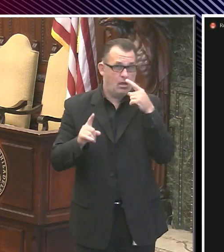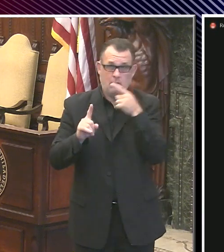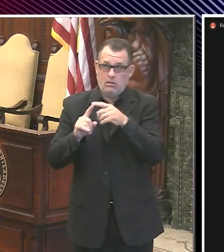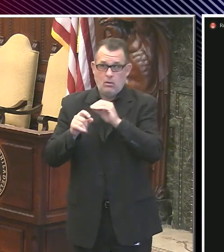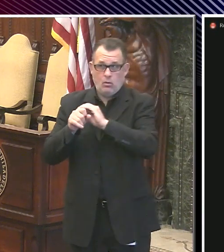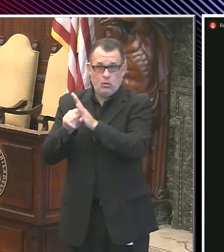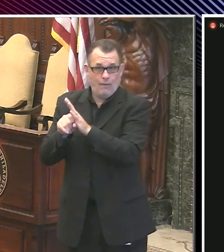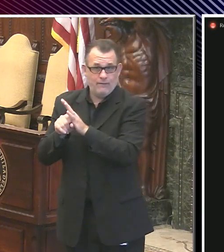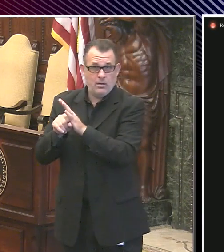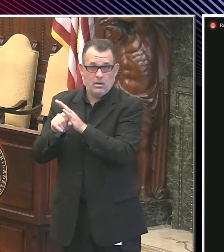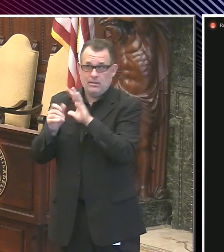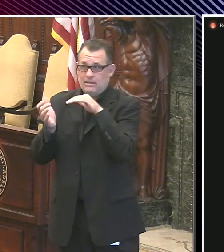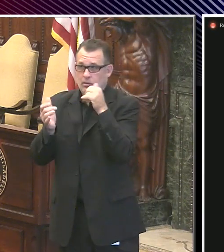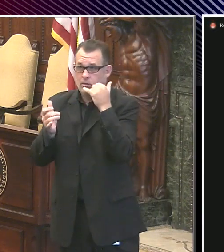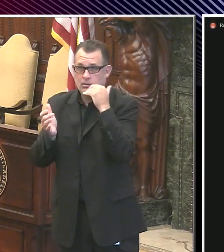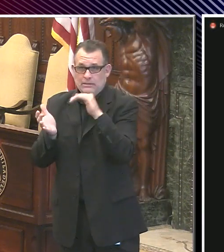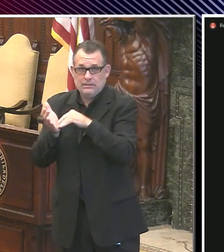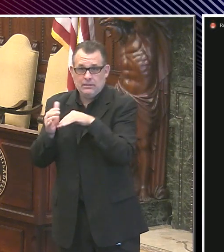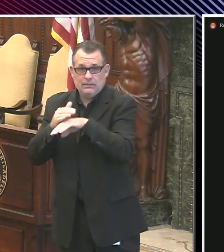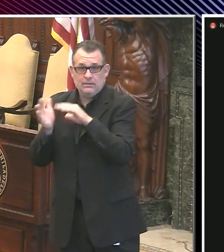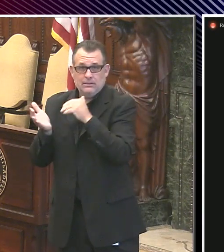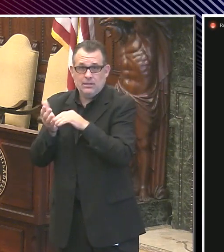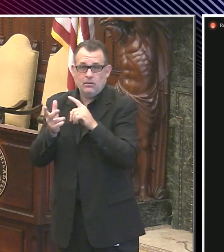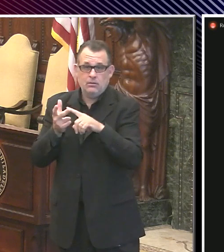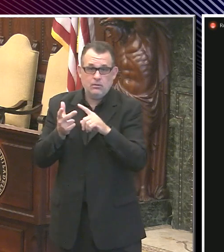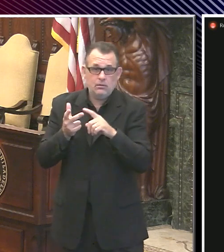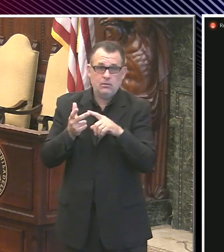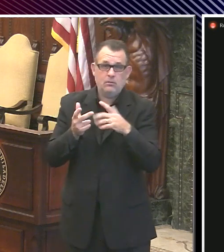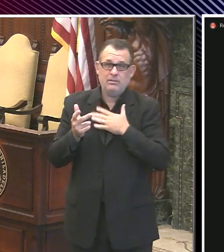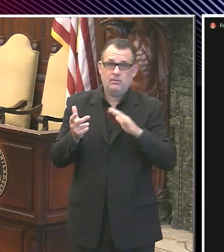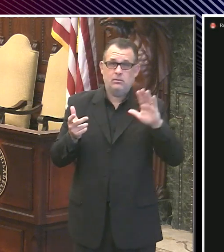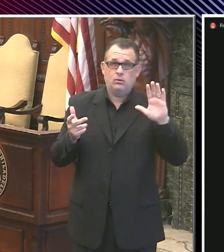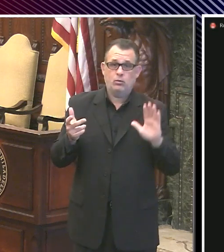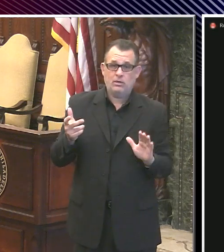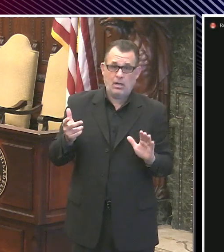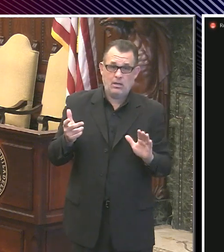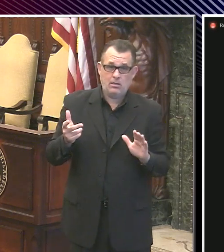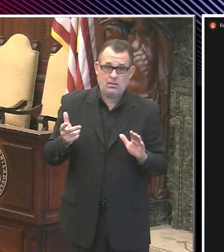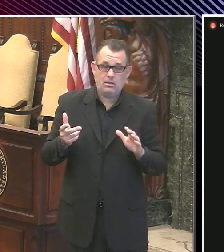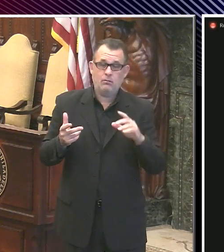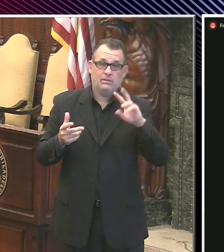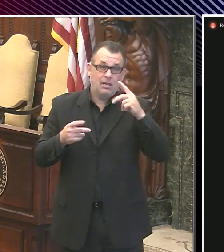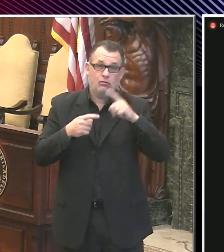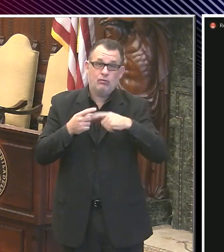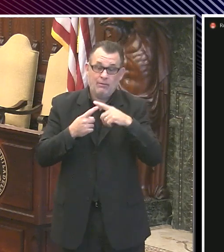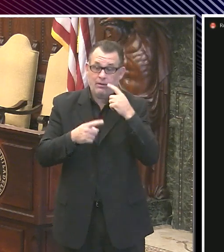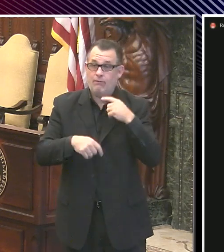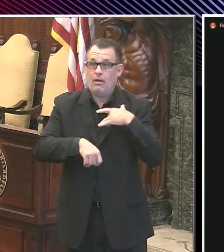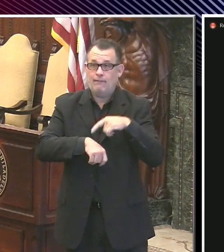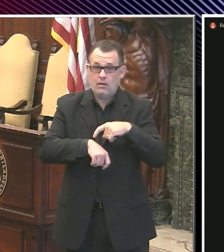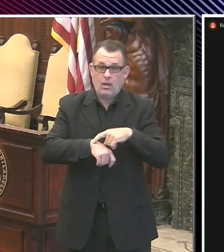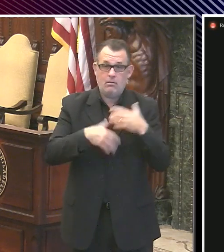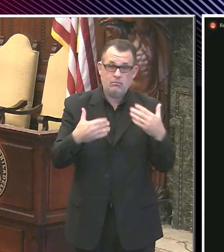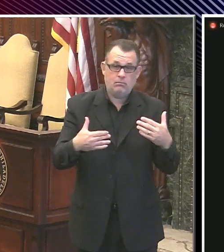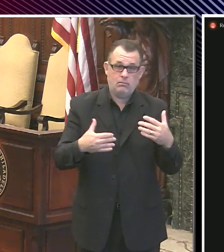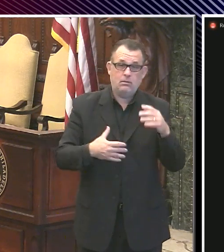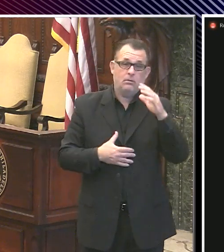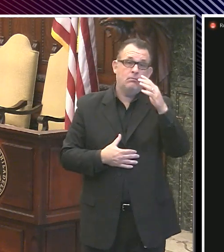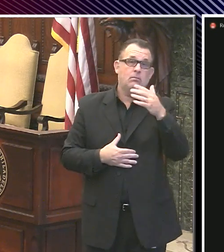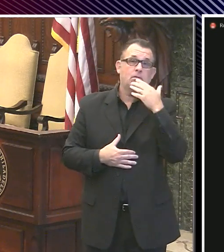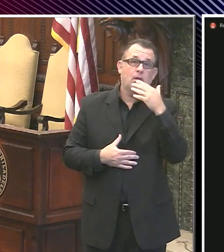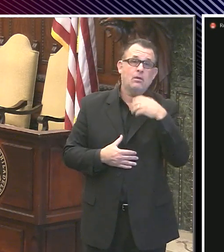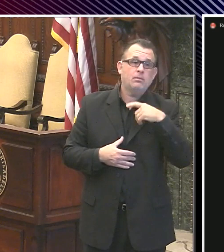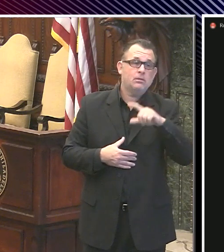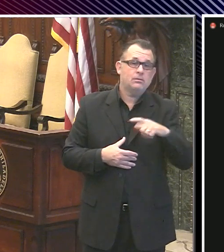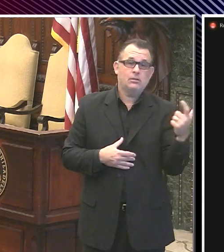access centers, please lower it and we will announce the second round when we get to it. Thank you. And now to Armando for the